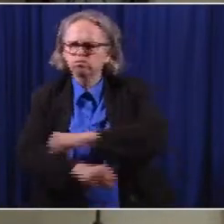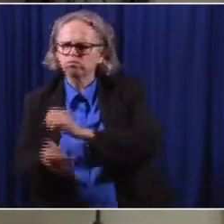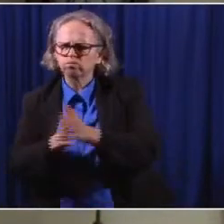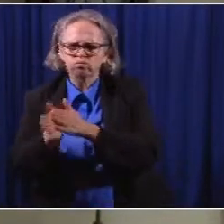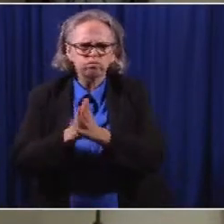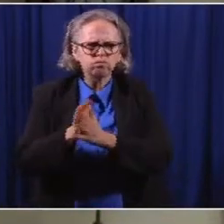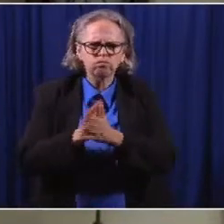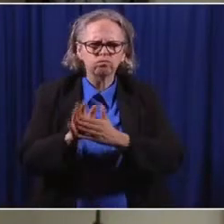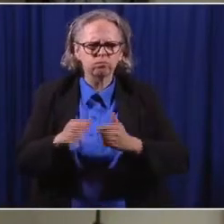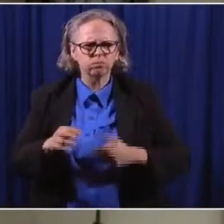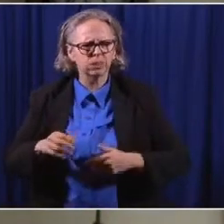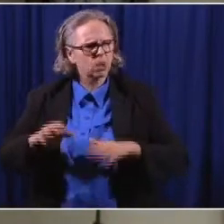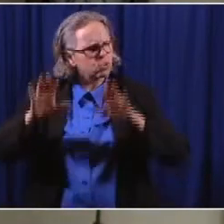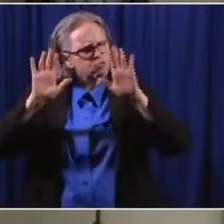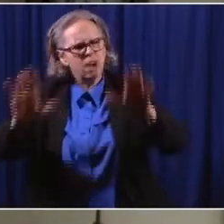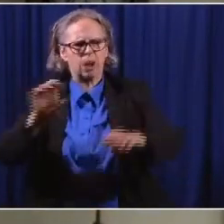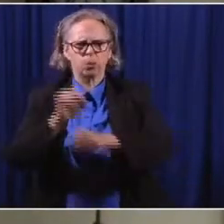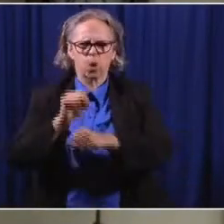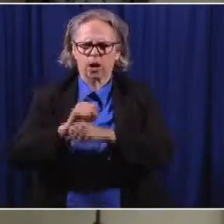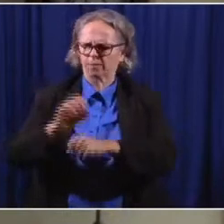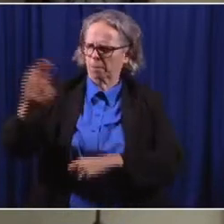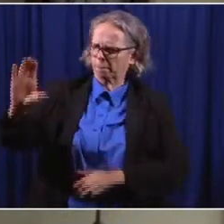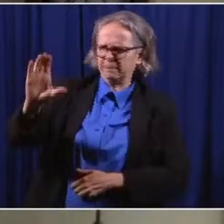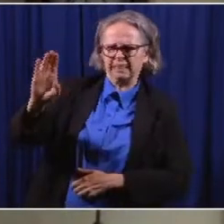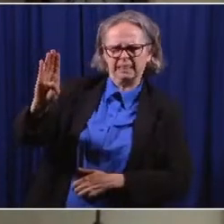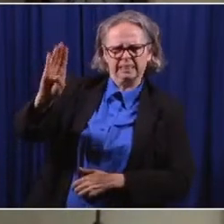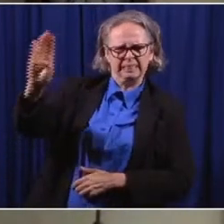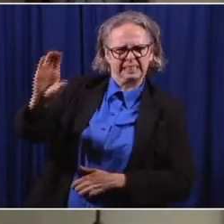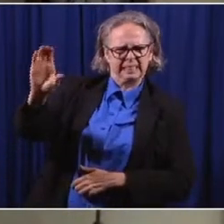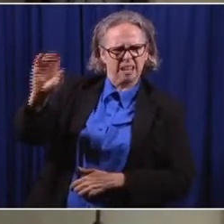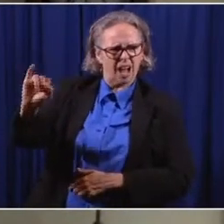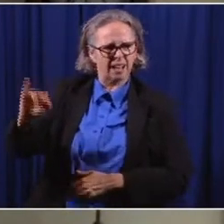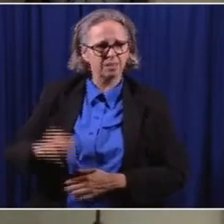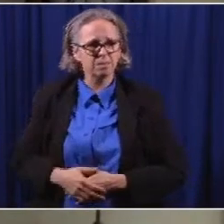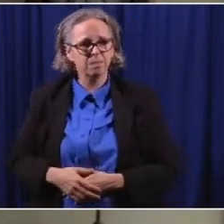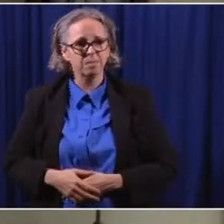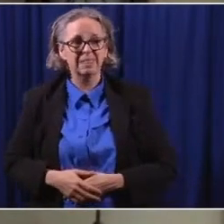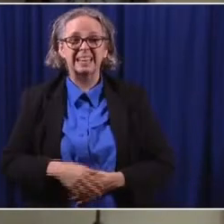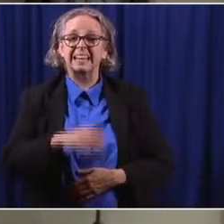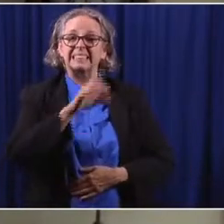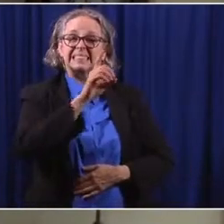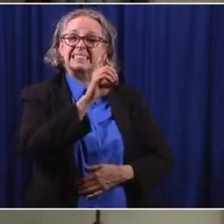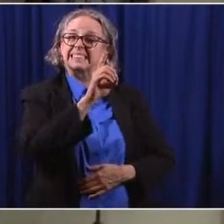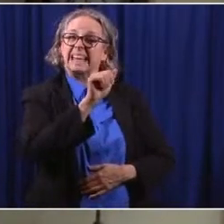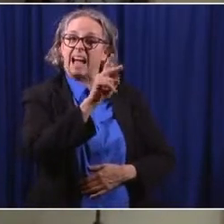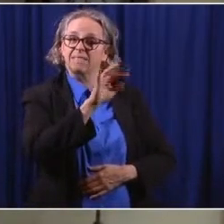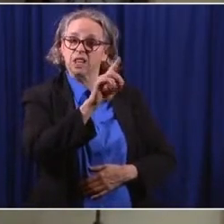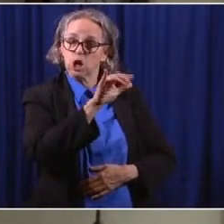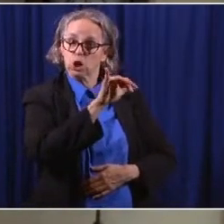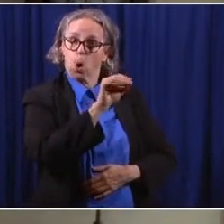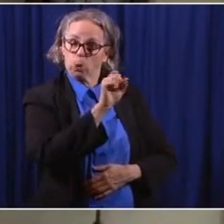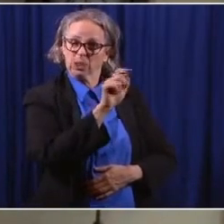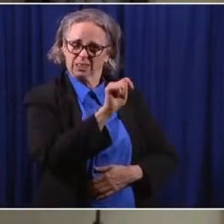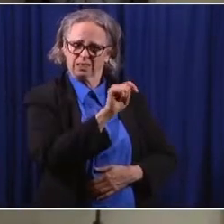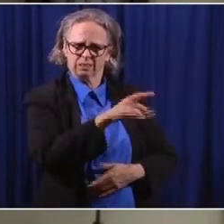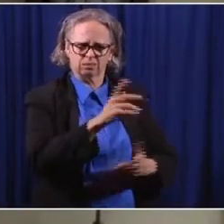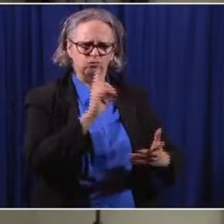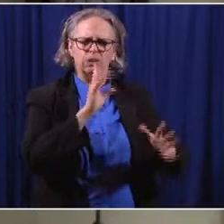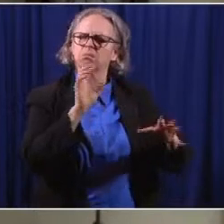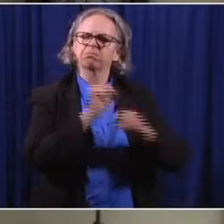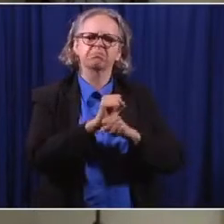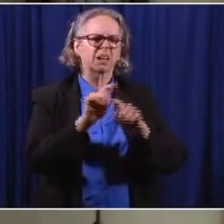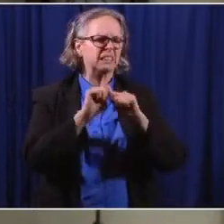our current Attorney General, Dave Yost. This has just been a real team effort. And it's something